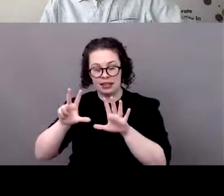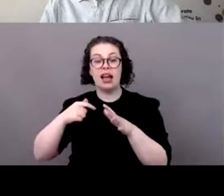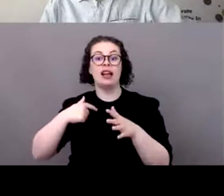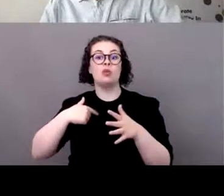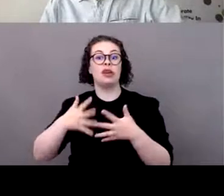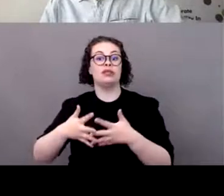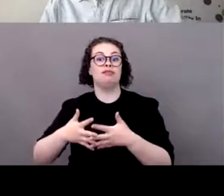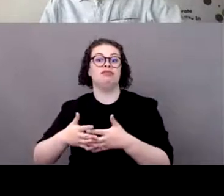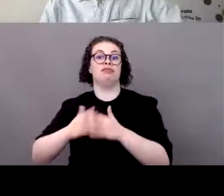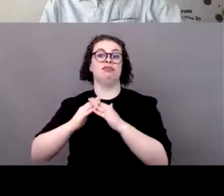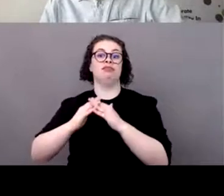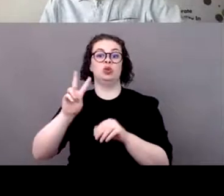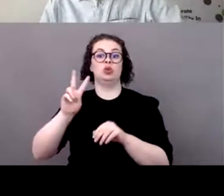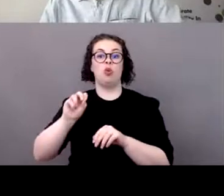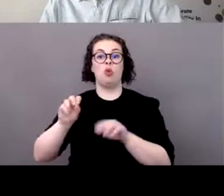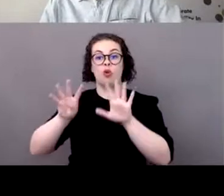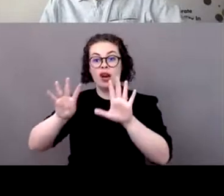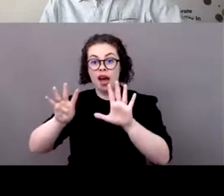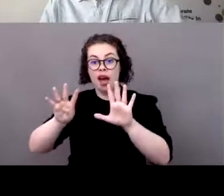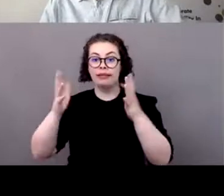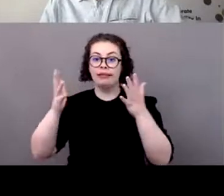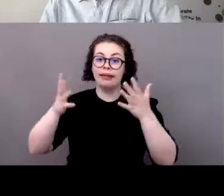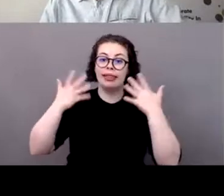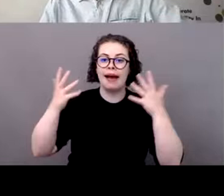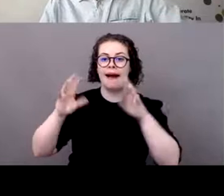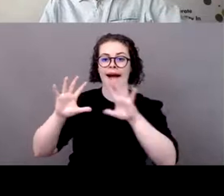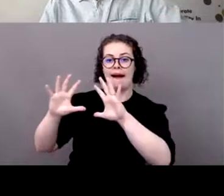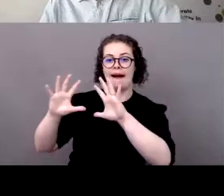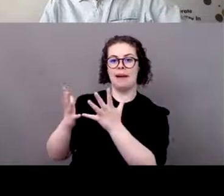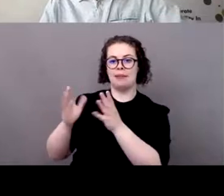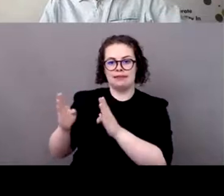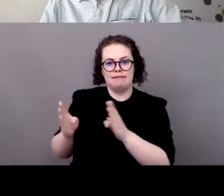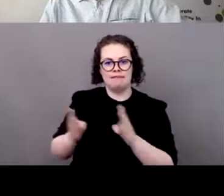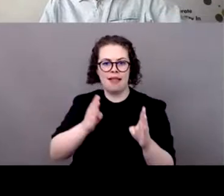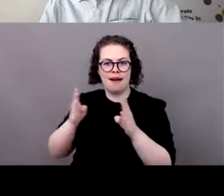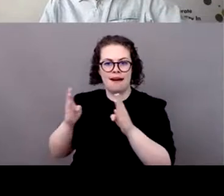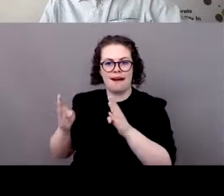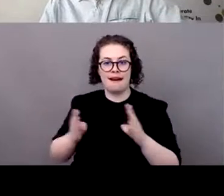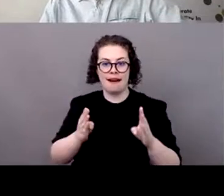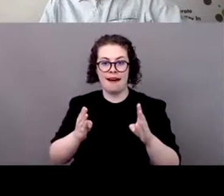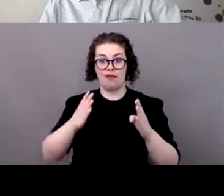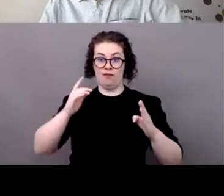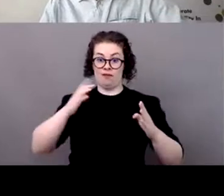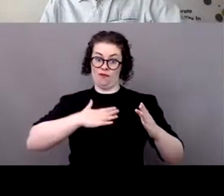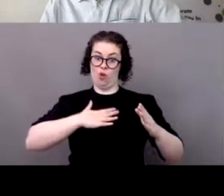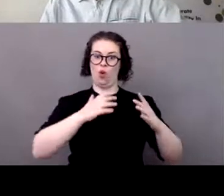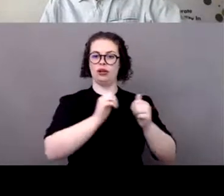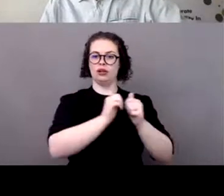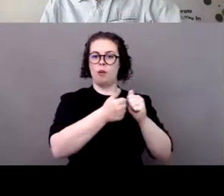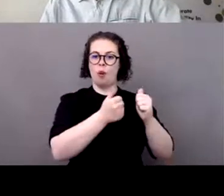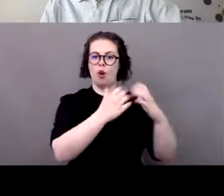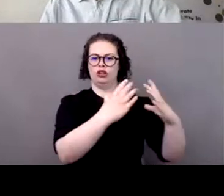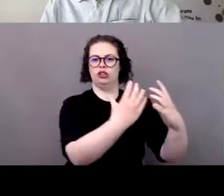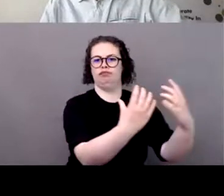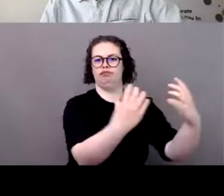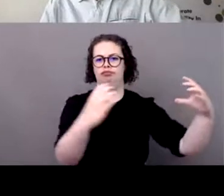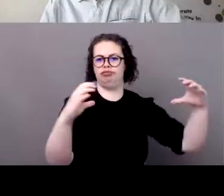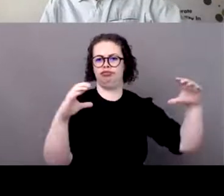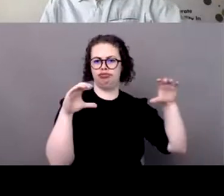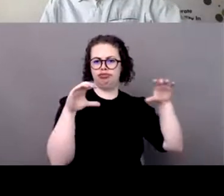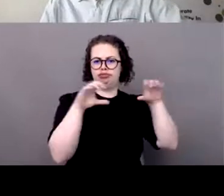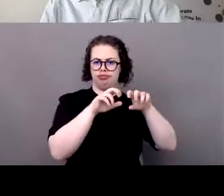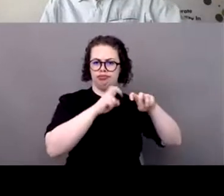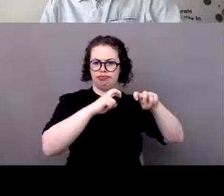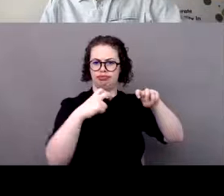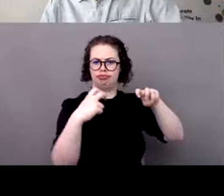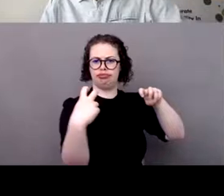address the climate crisis at a Bundesliga game on the whole stadium. But nobody was interested in it at